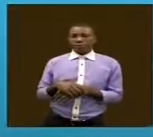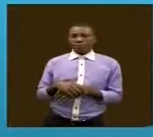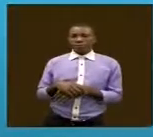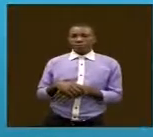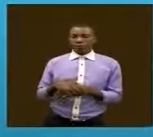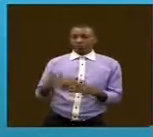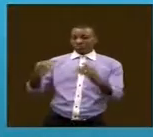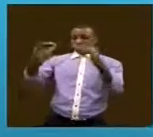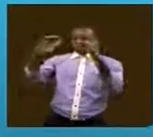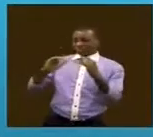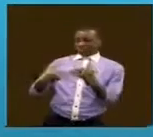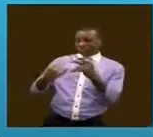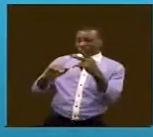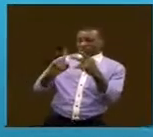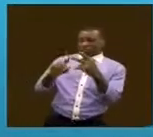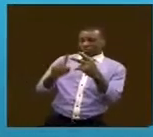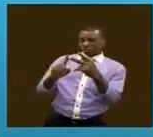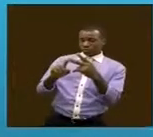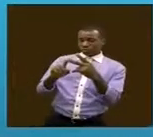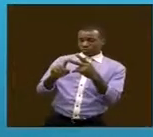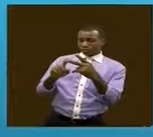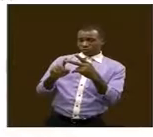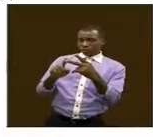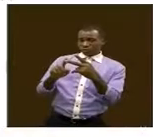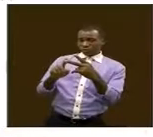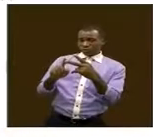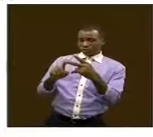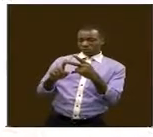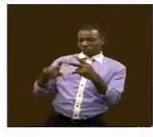The second stage is the mosquito larvae.